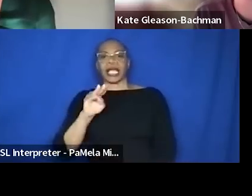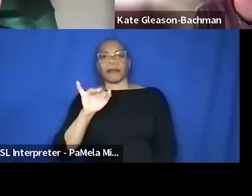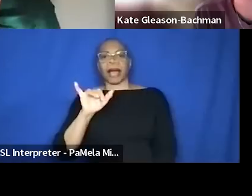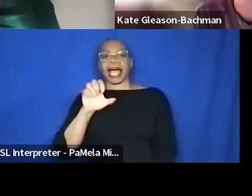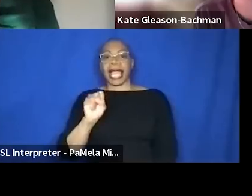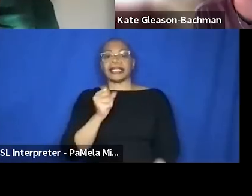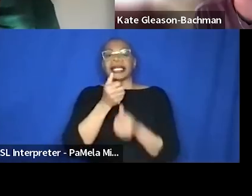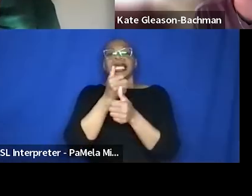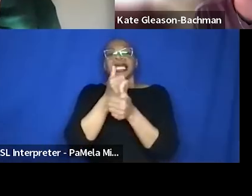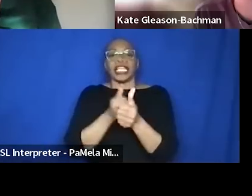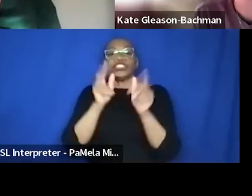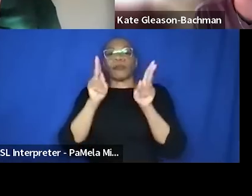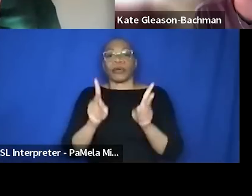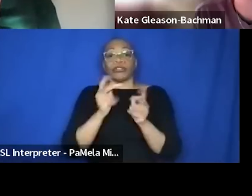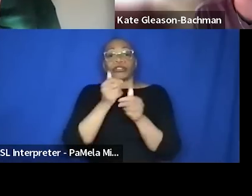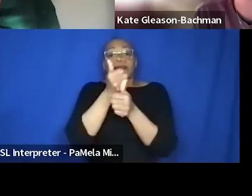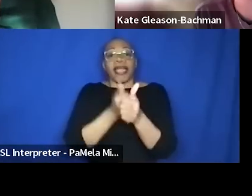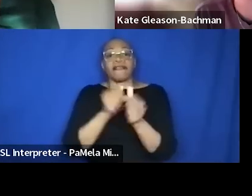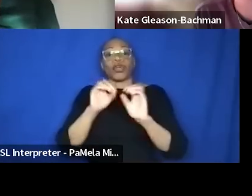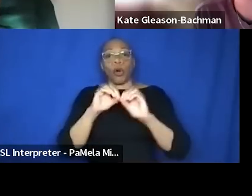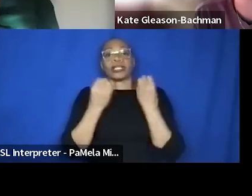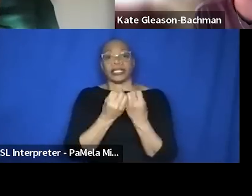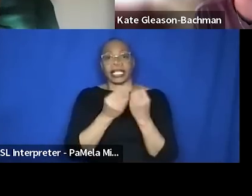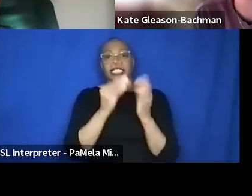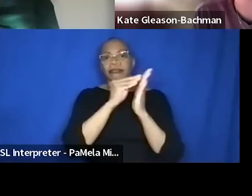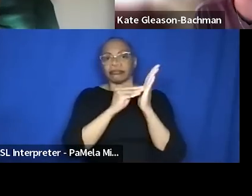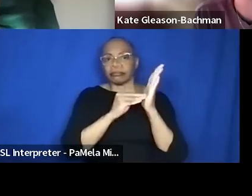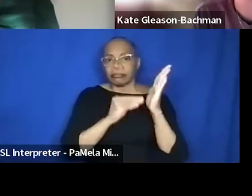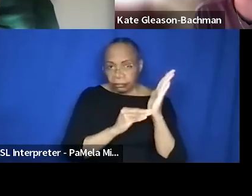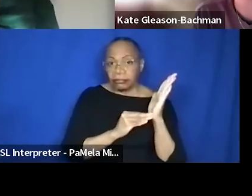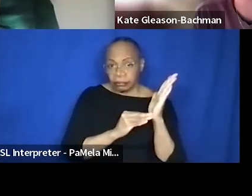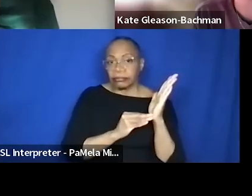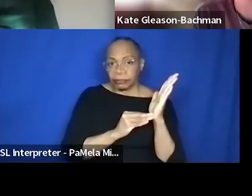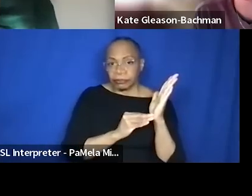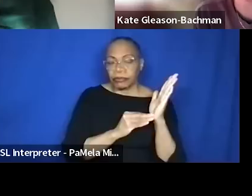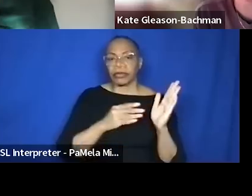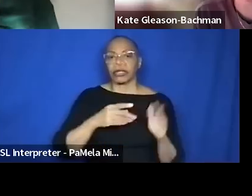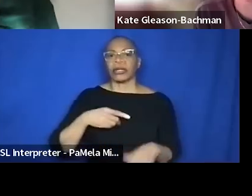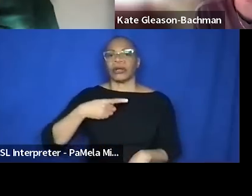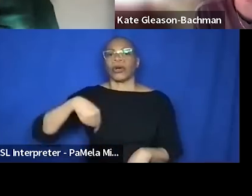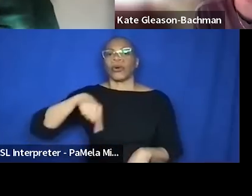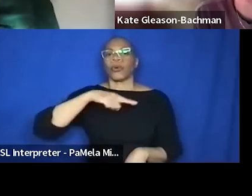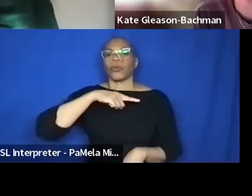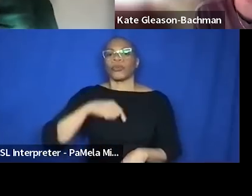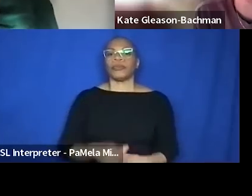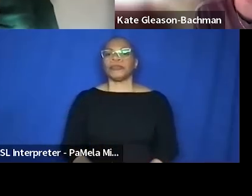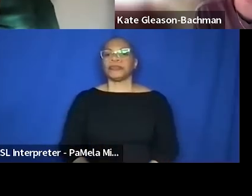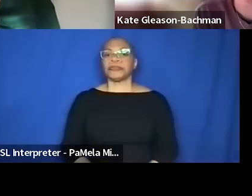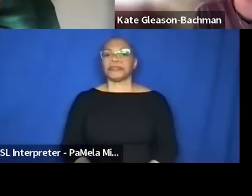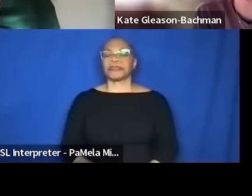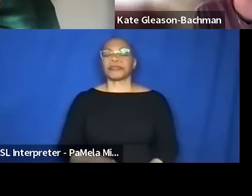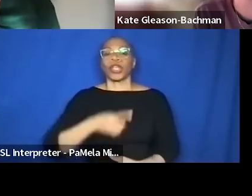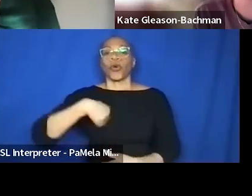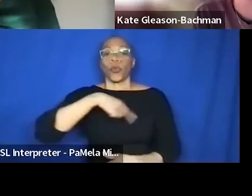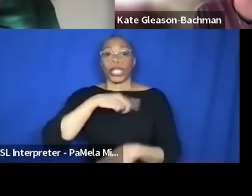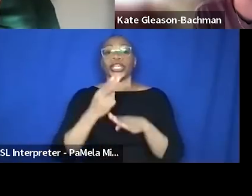every organization puts notes in. And that's where we find a lot of the people. We know someone's seen them. We